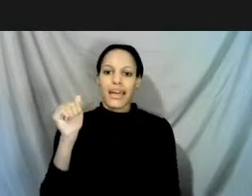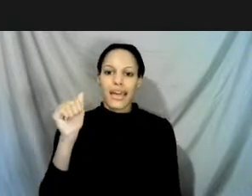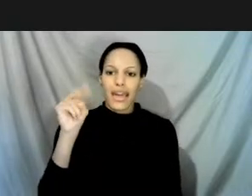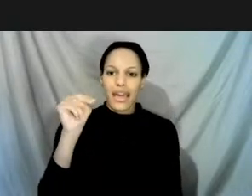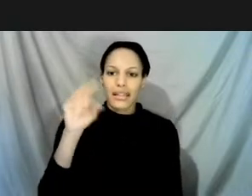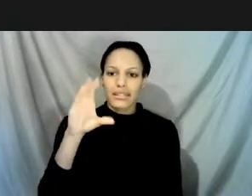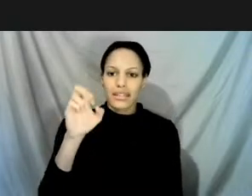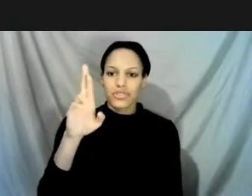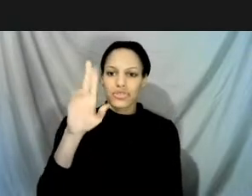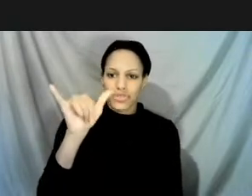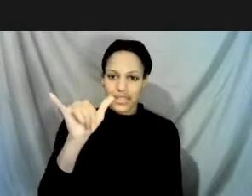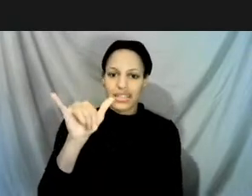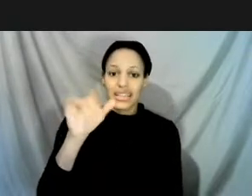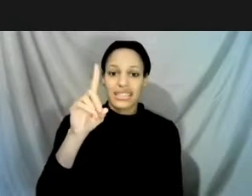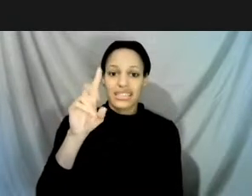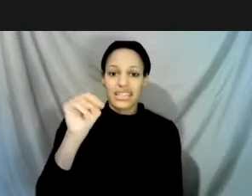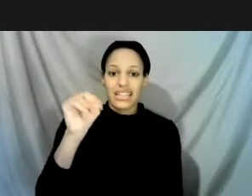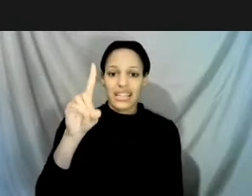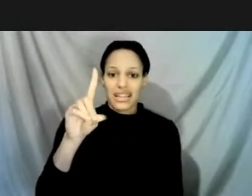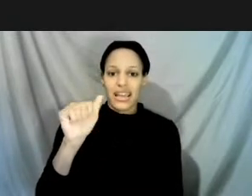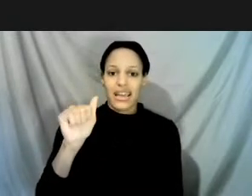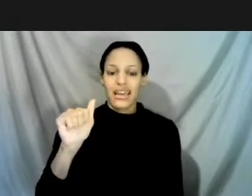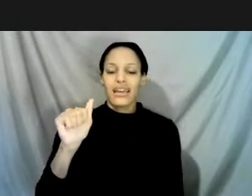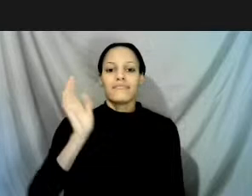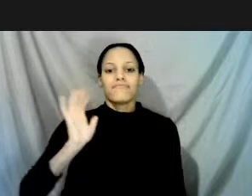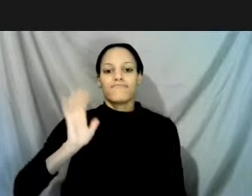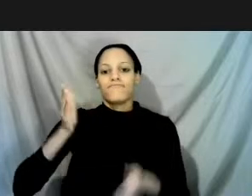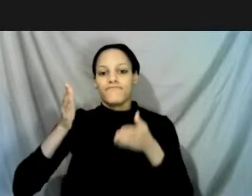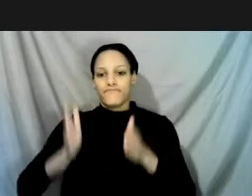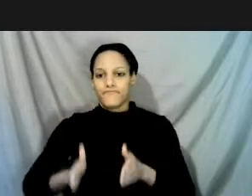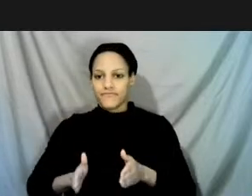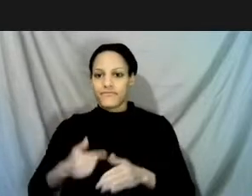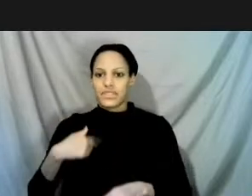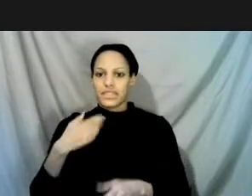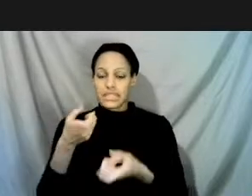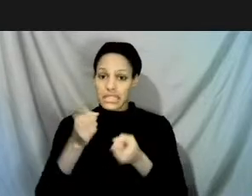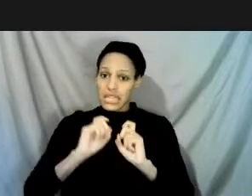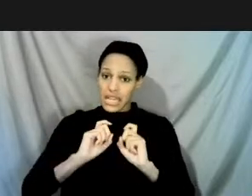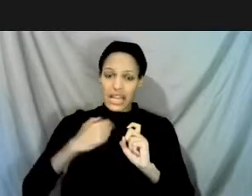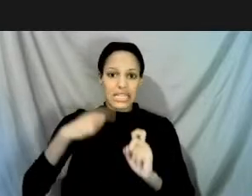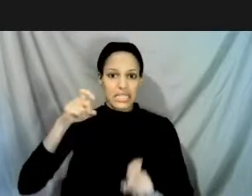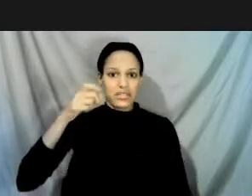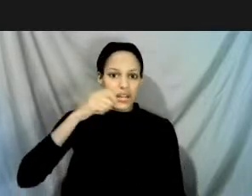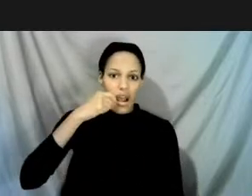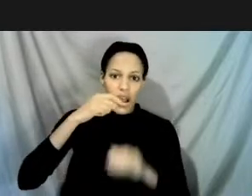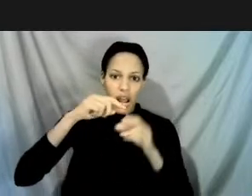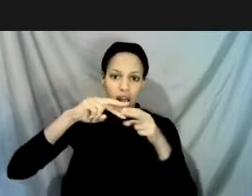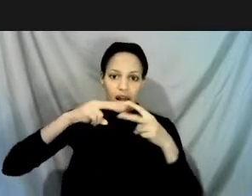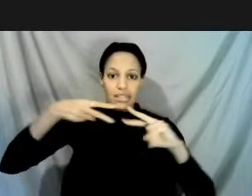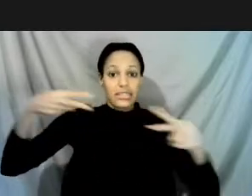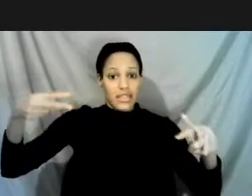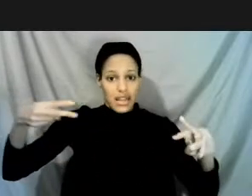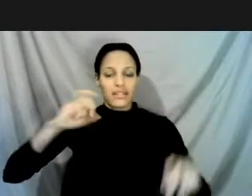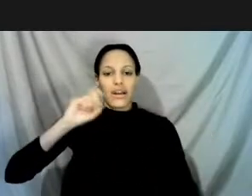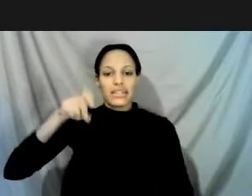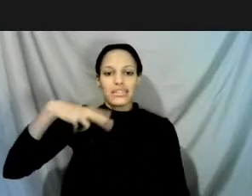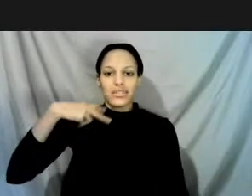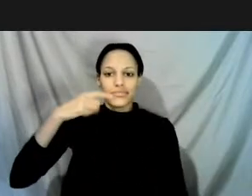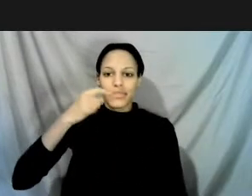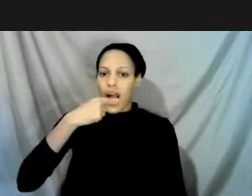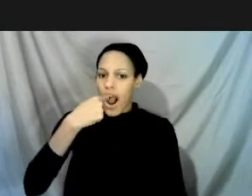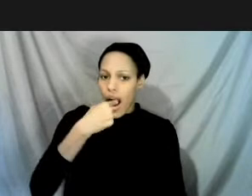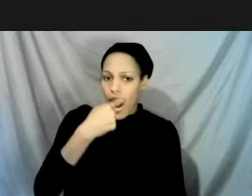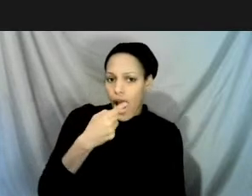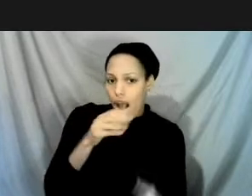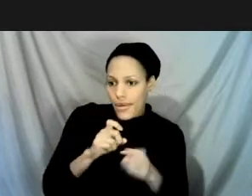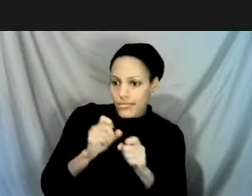DNA for me as a gift. I need to swab and send it back. But she said, oh, we have Nigerian. Oh, we have